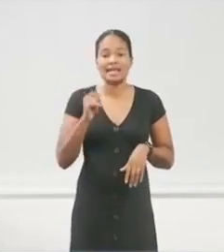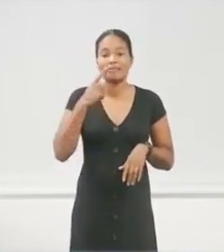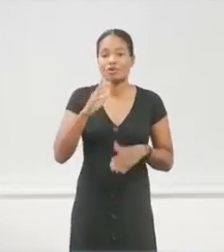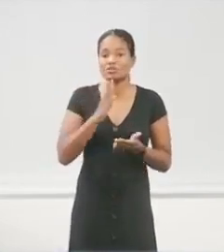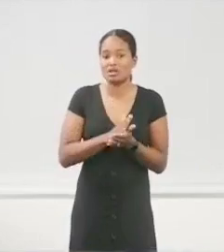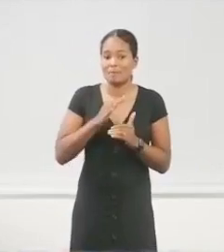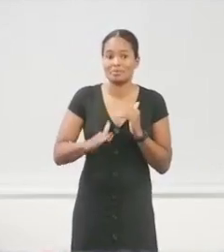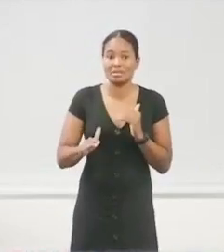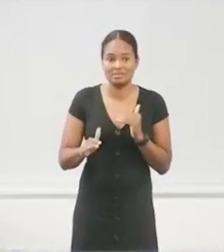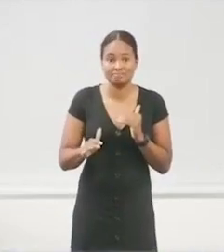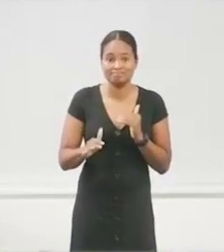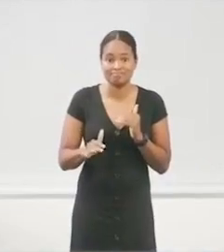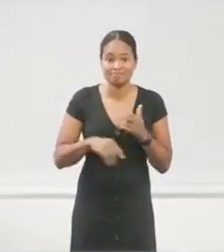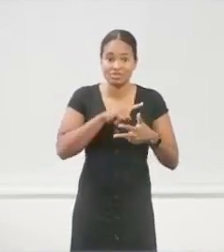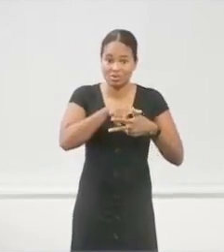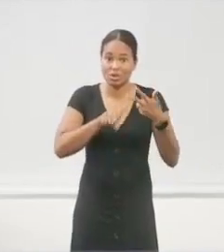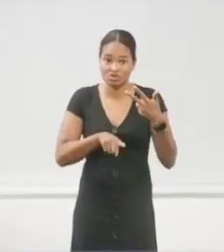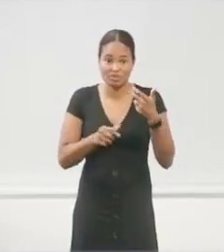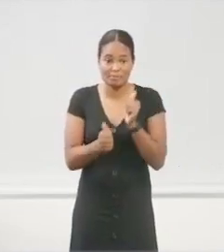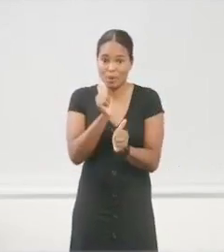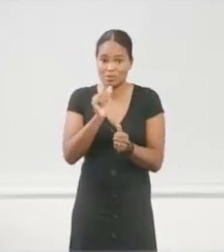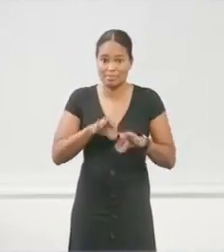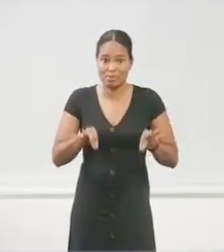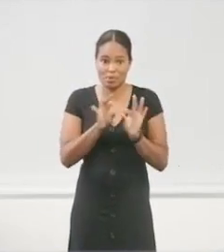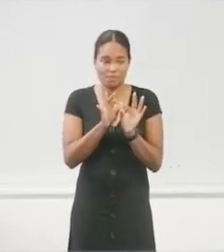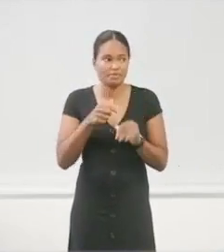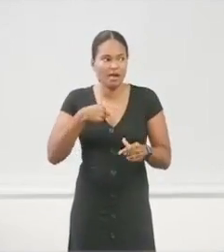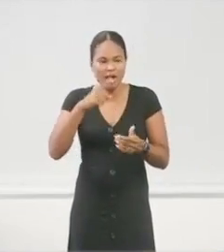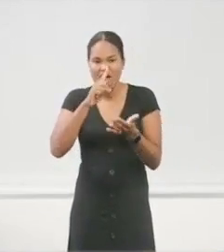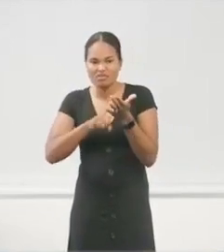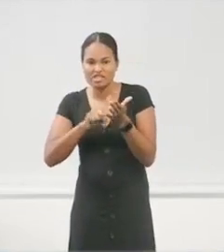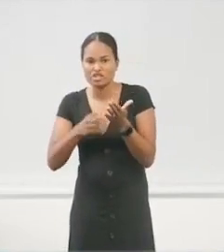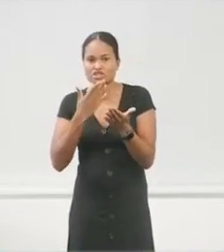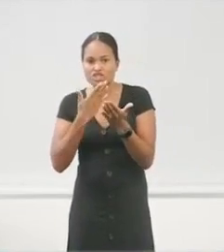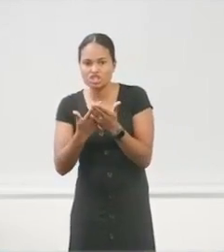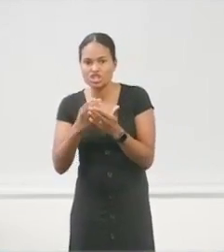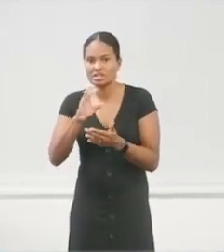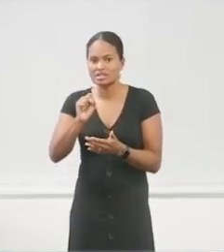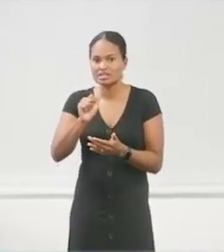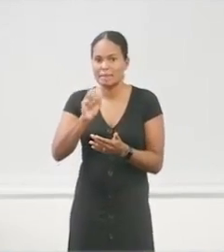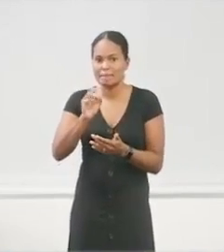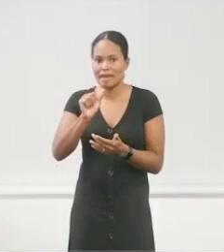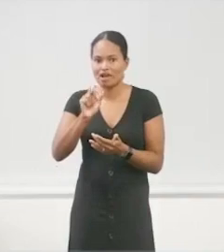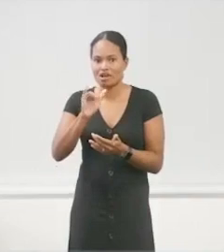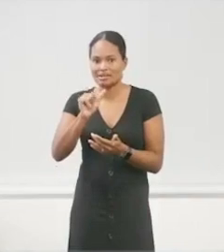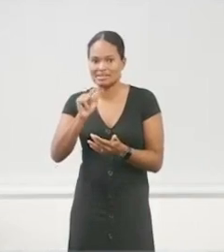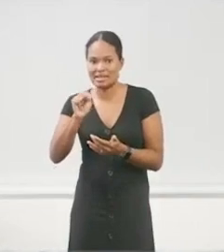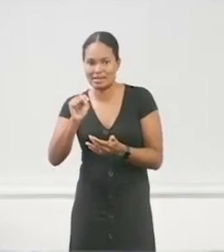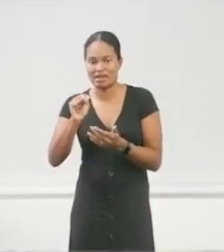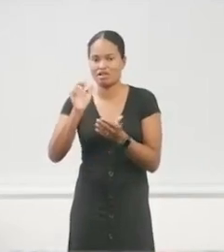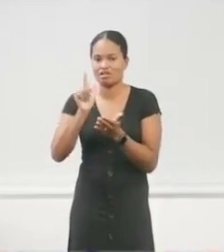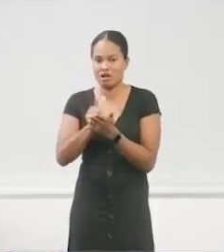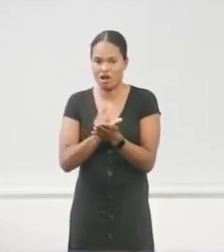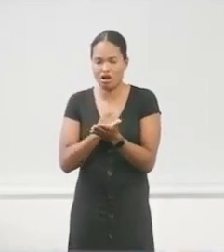Bleed. I did some research like on Good Samaritan laws before I came in and discussed it with a few